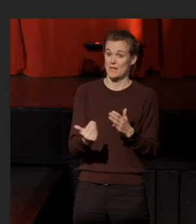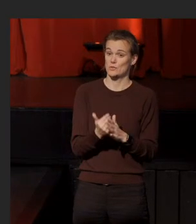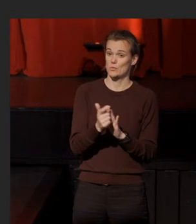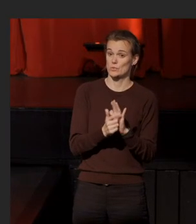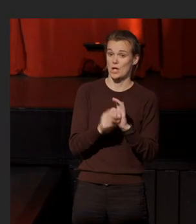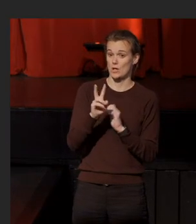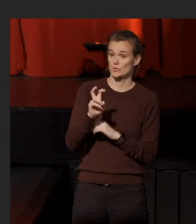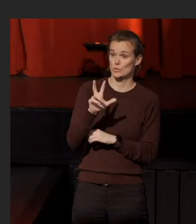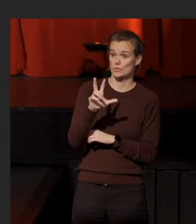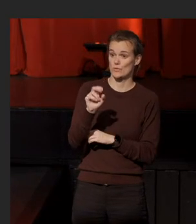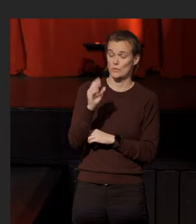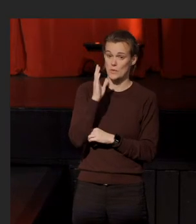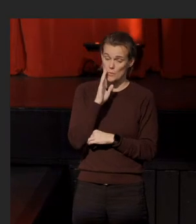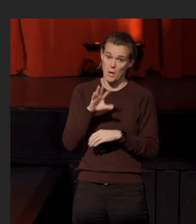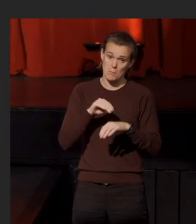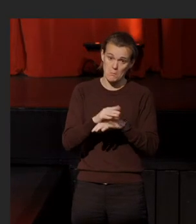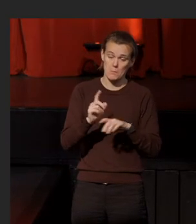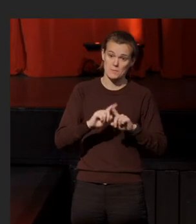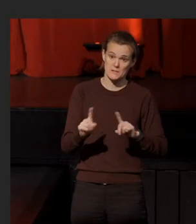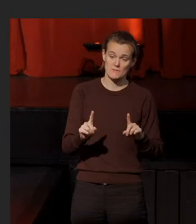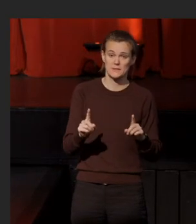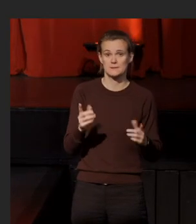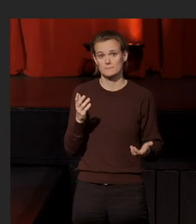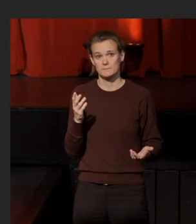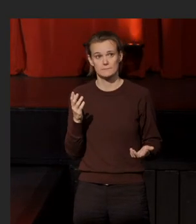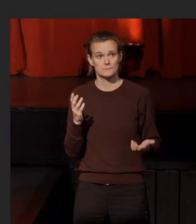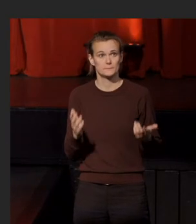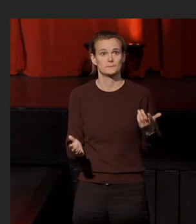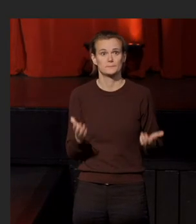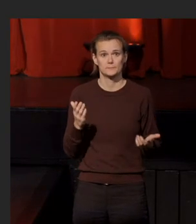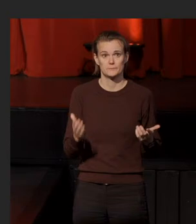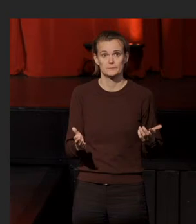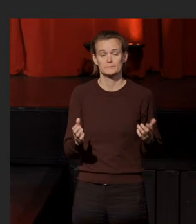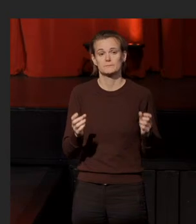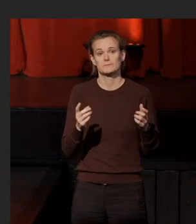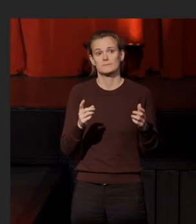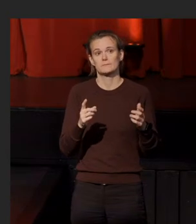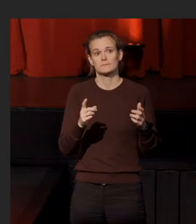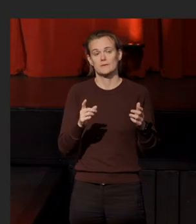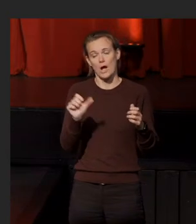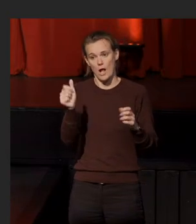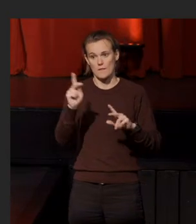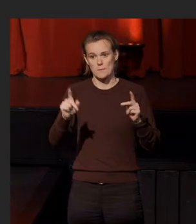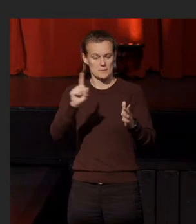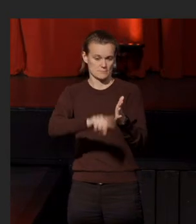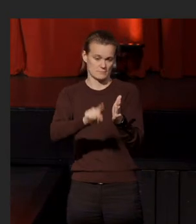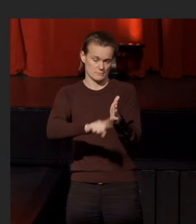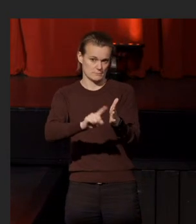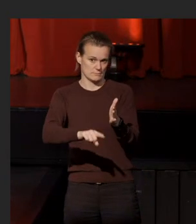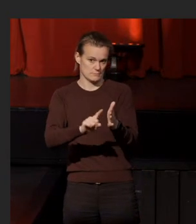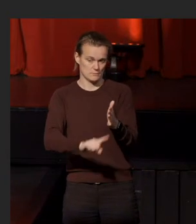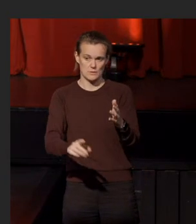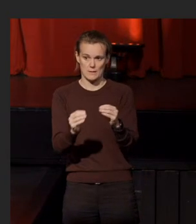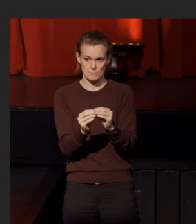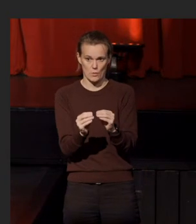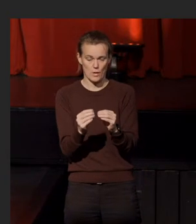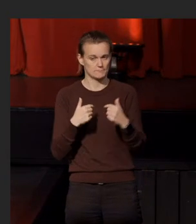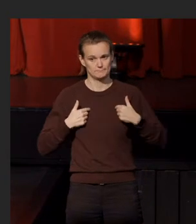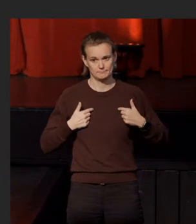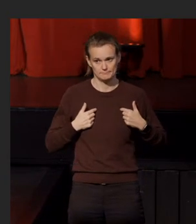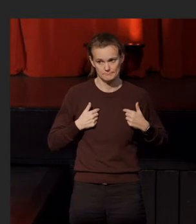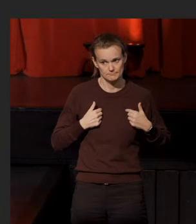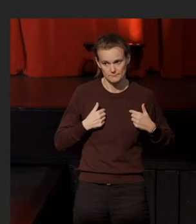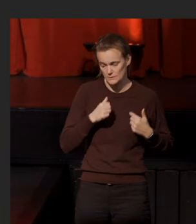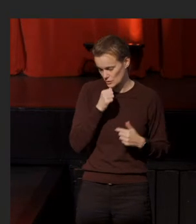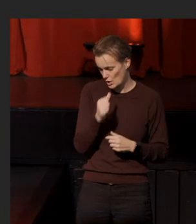way or another is actually better answered by someone who spent more time looking at that issue than I have. I have not spent a great deal of time with that. And so I'd